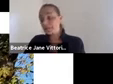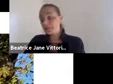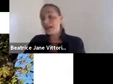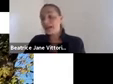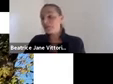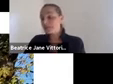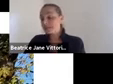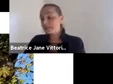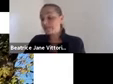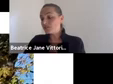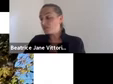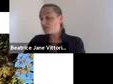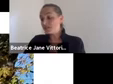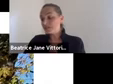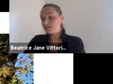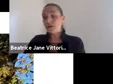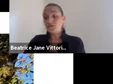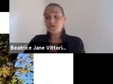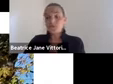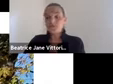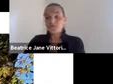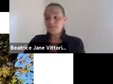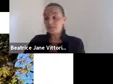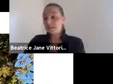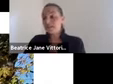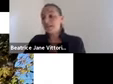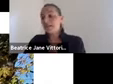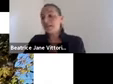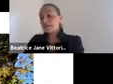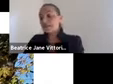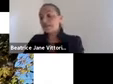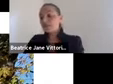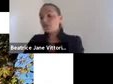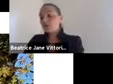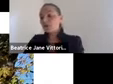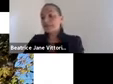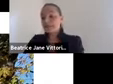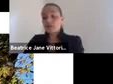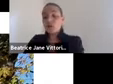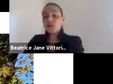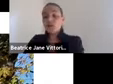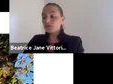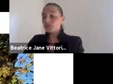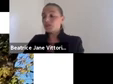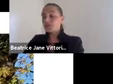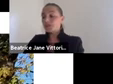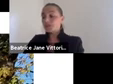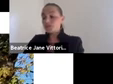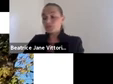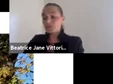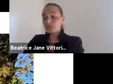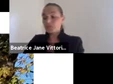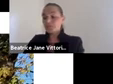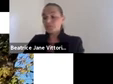of the exhibit and presented it to the rest of the school. This work extended also to the